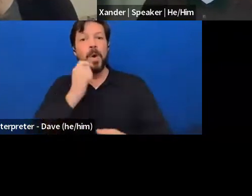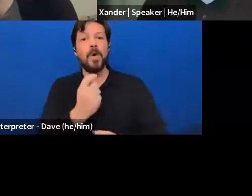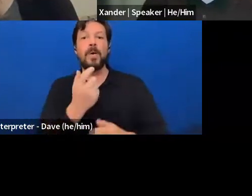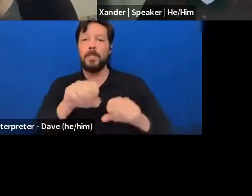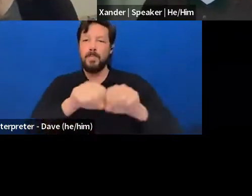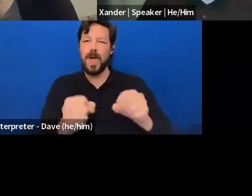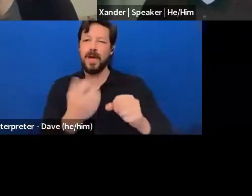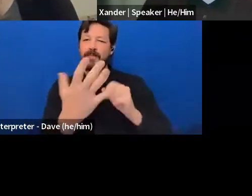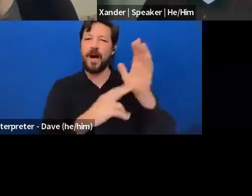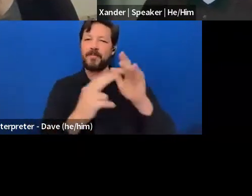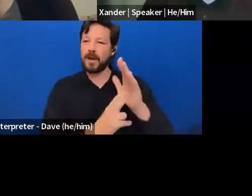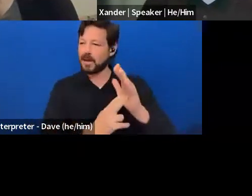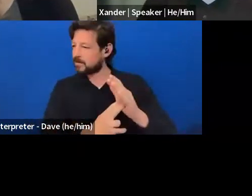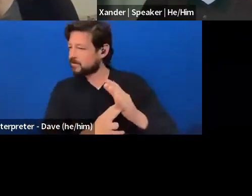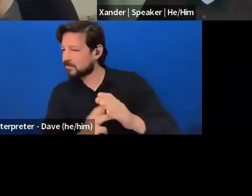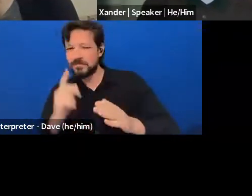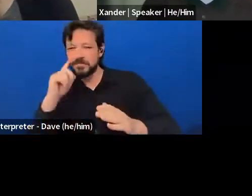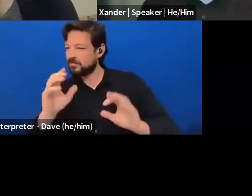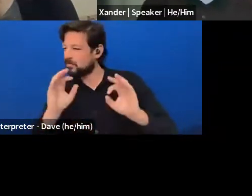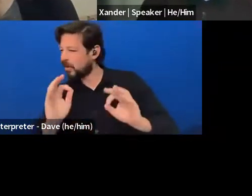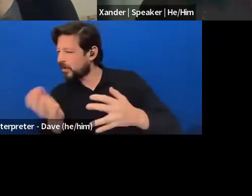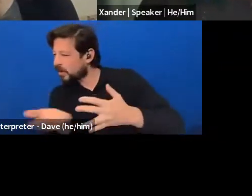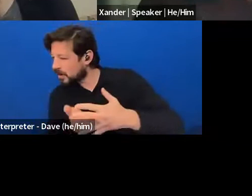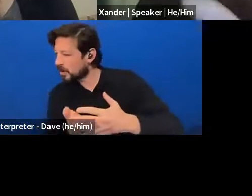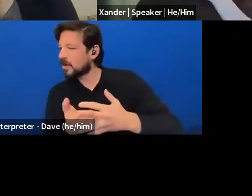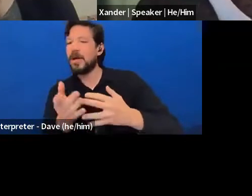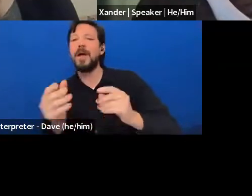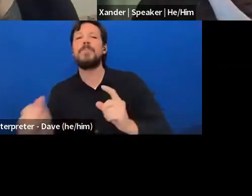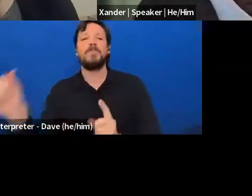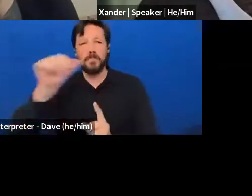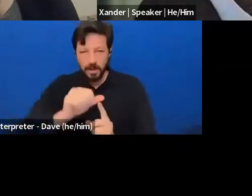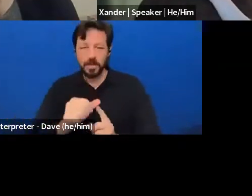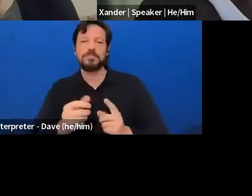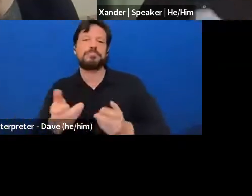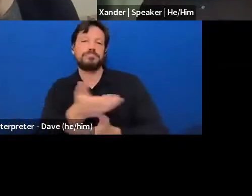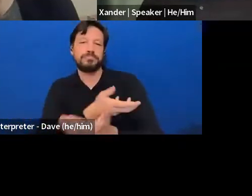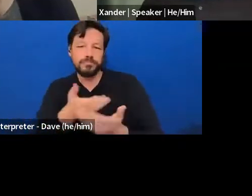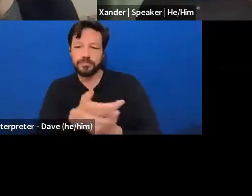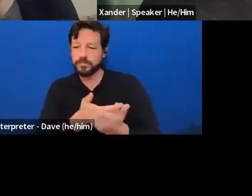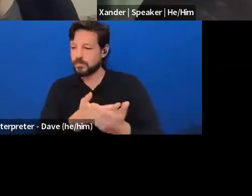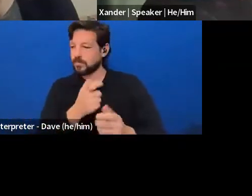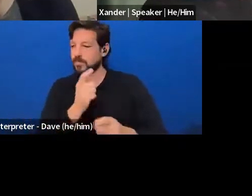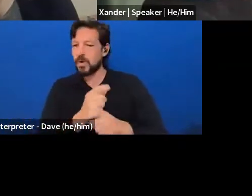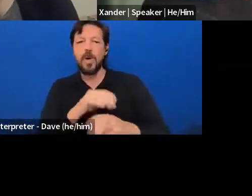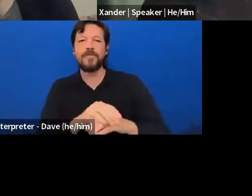break now because it's a good spot to do it. And then we'll come back and talk about curriculum inclusion. The other thing I would like